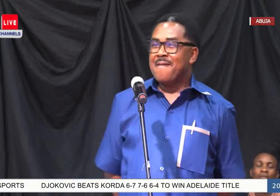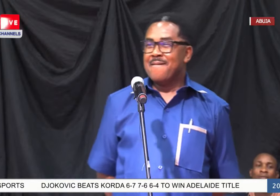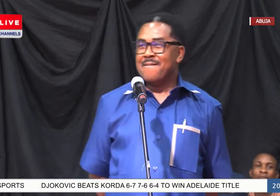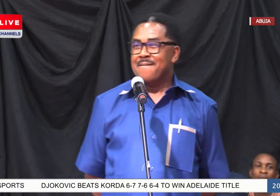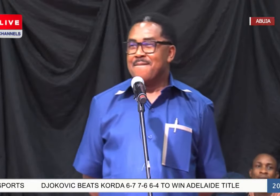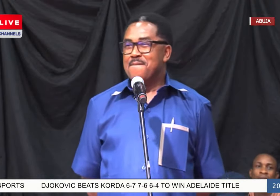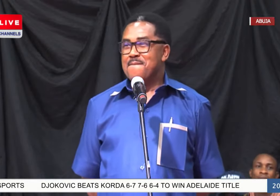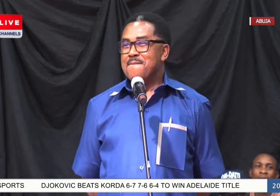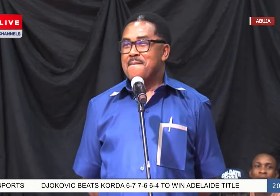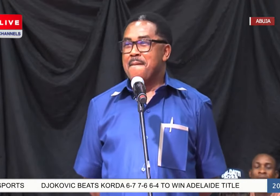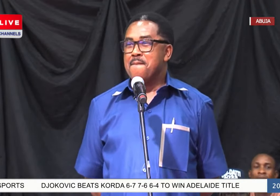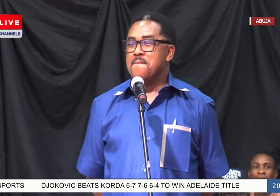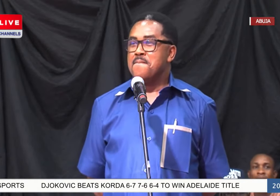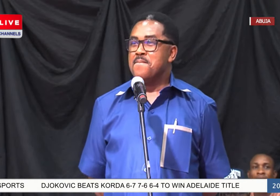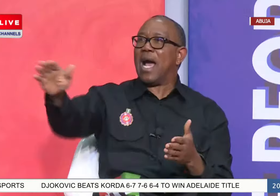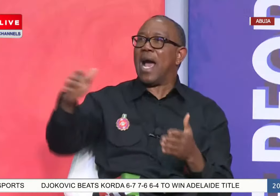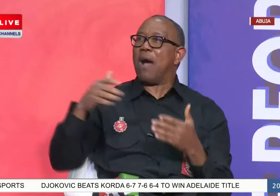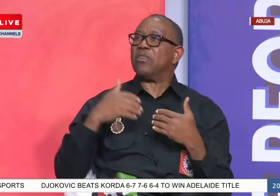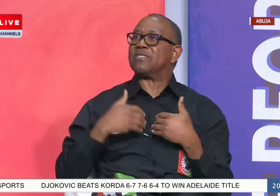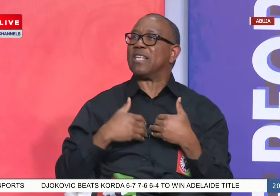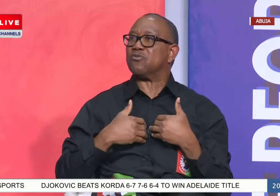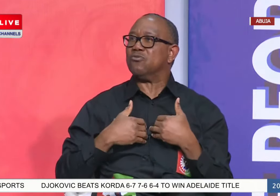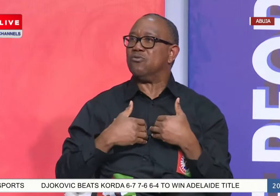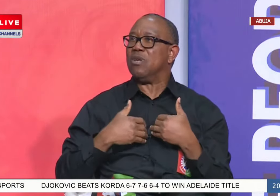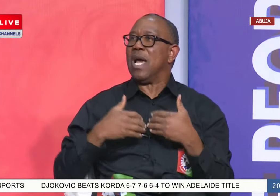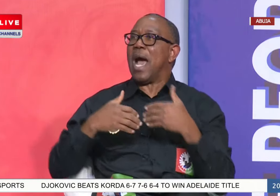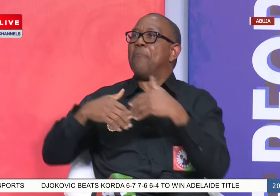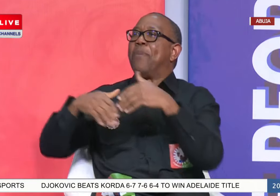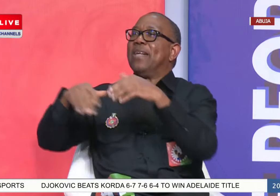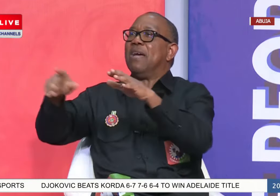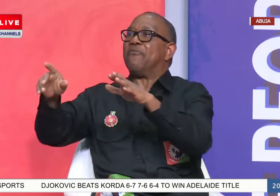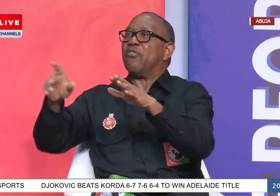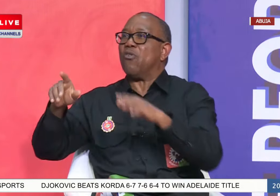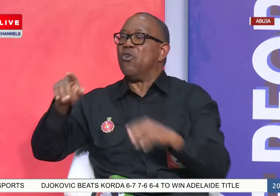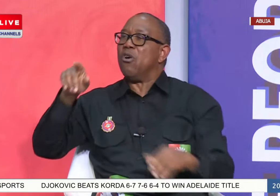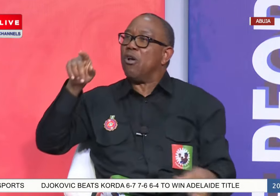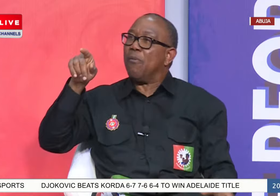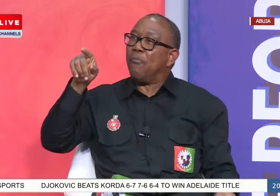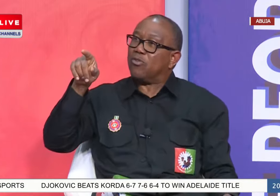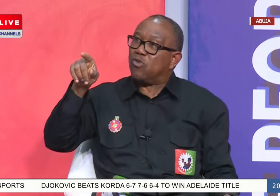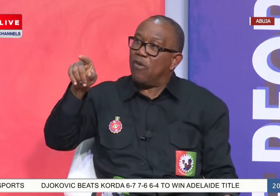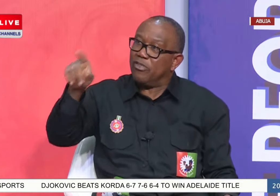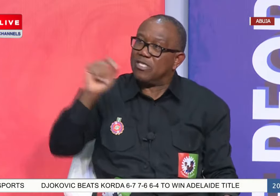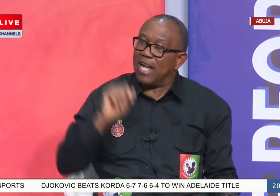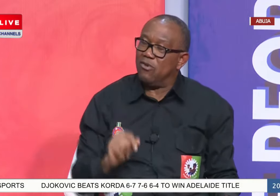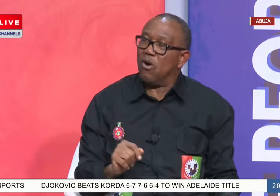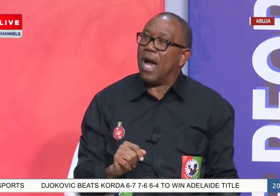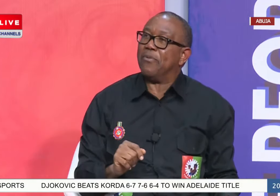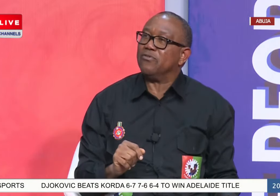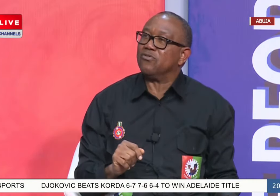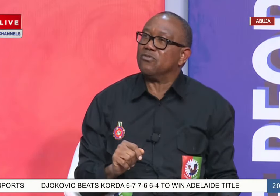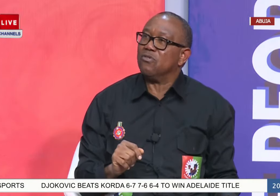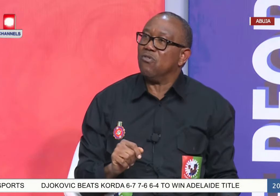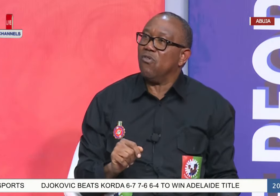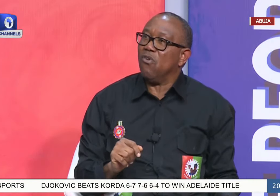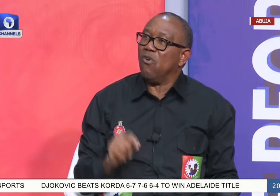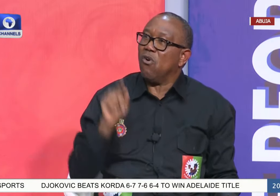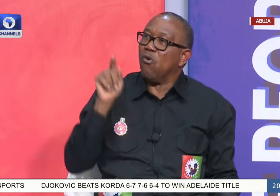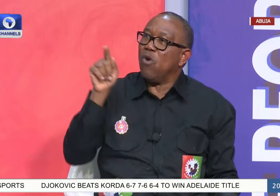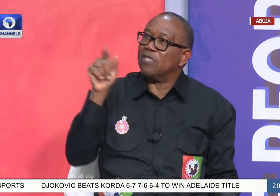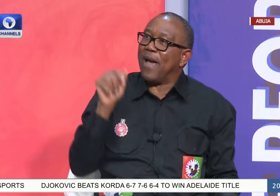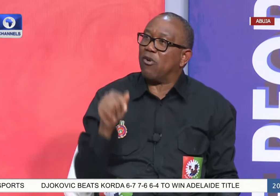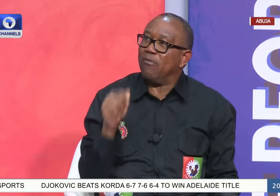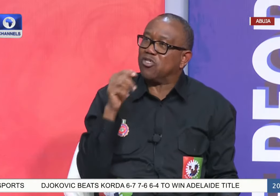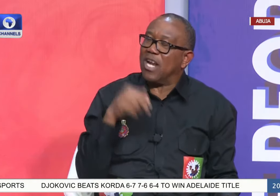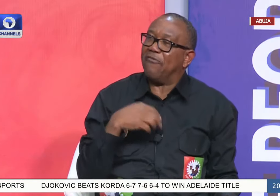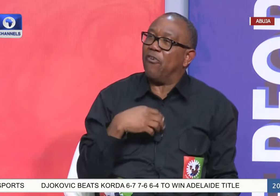we, today, we settled. I paid them for now. But to even tell you what happened,